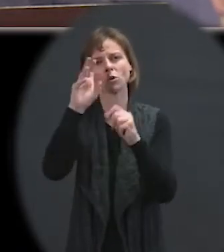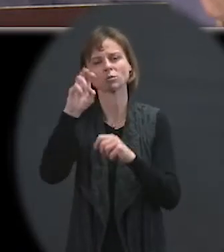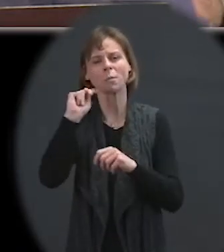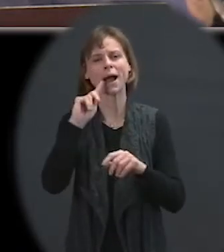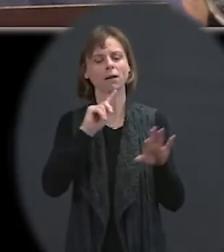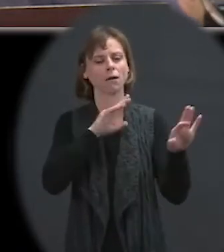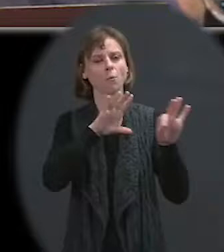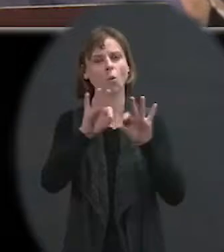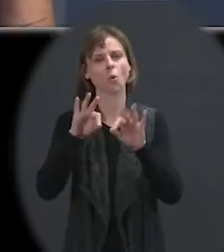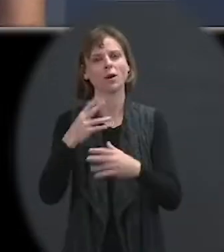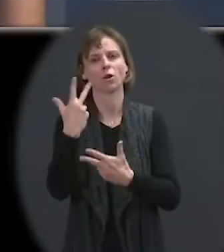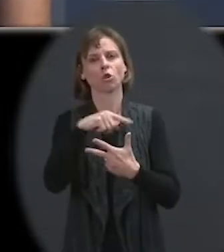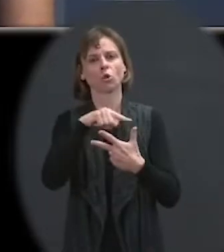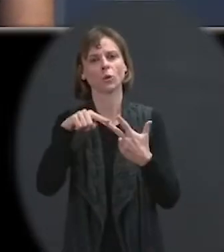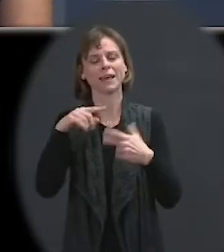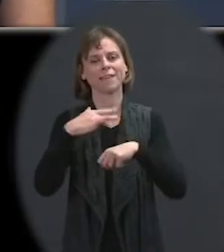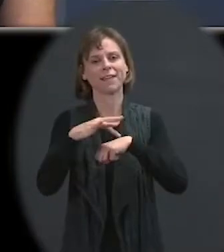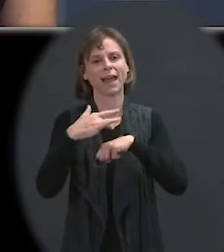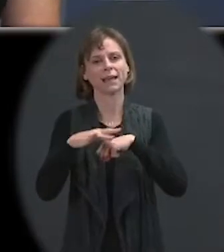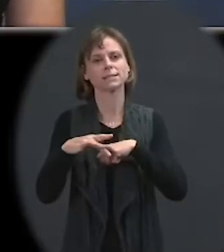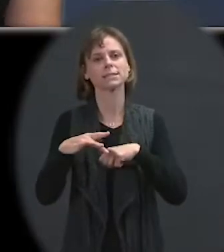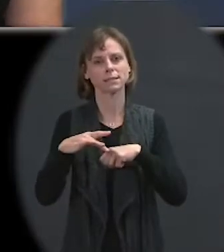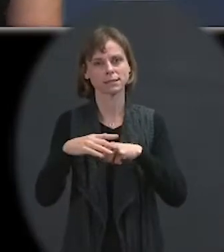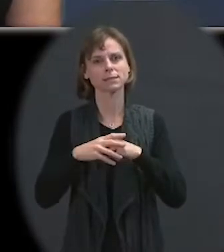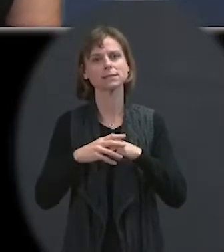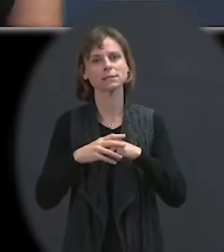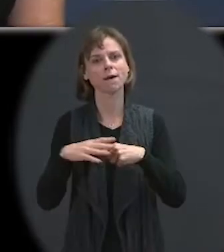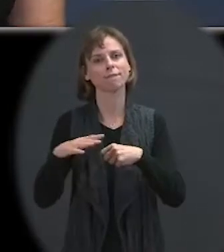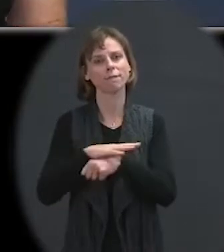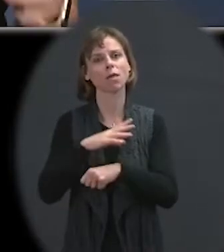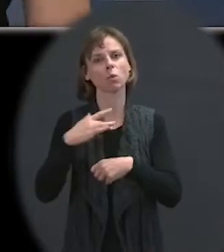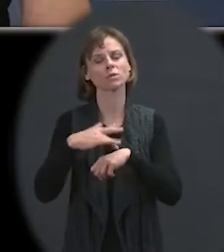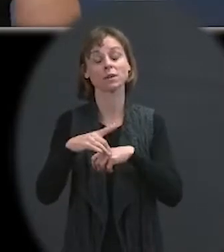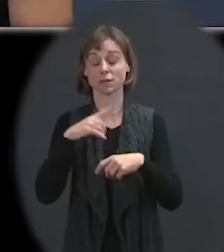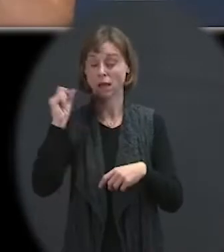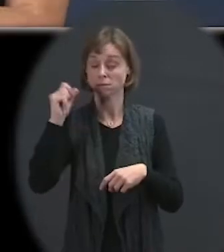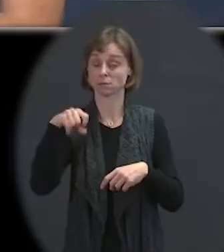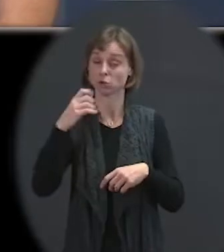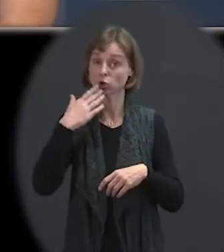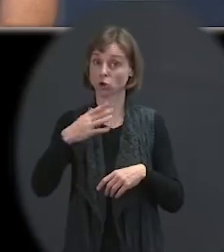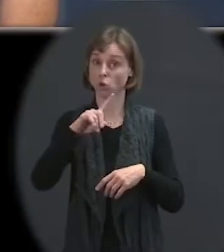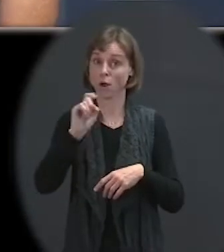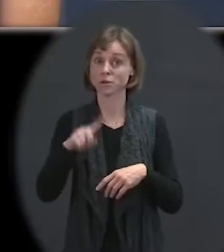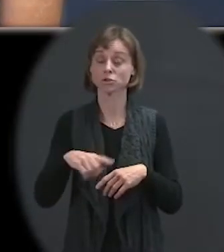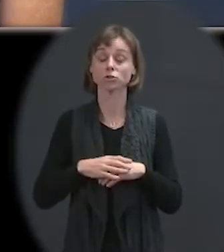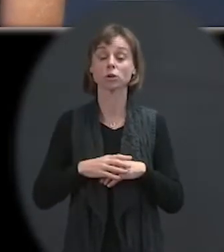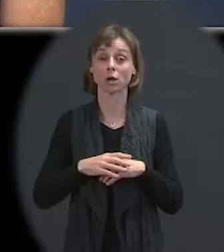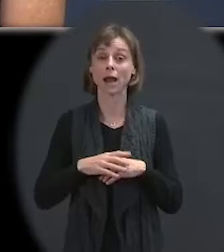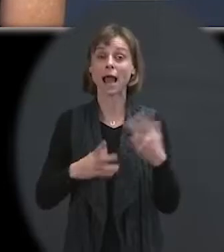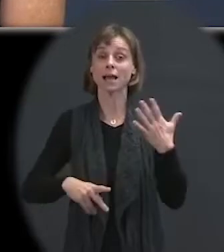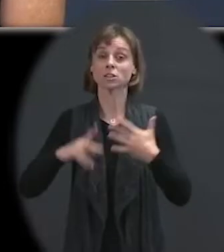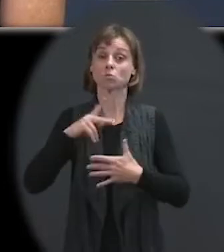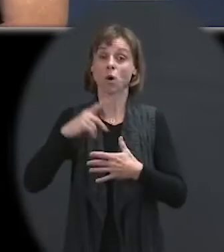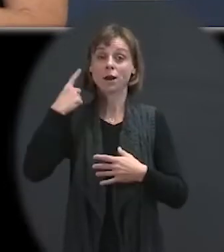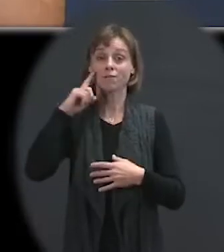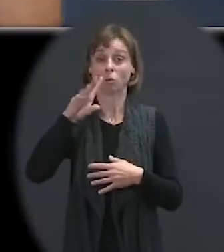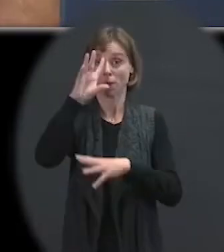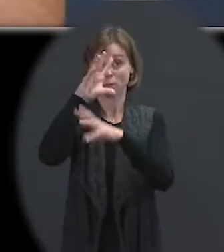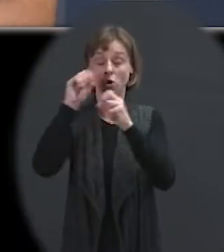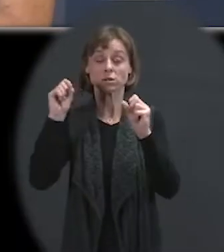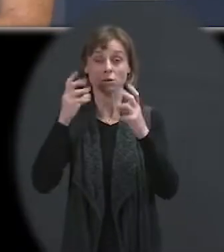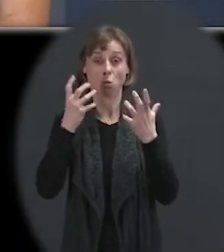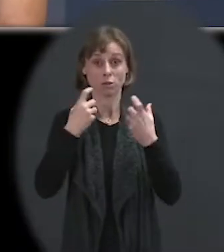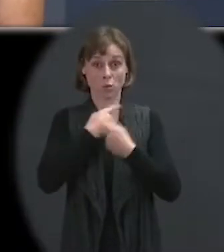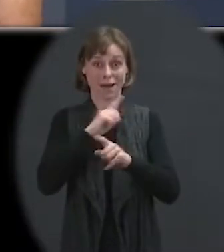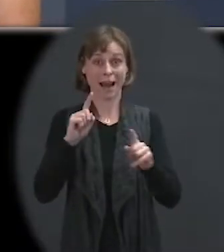for the Postal Service? Sure, it's a great question. It is a priority for the president to appoint, to announce the